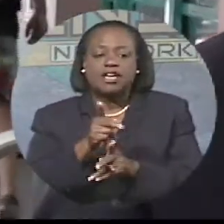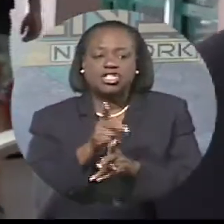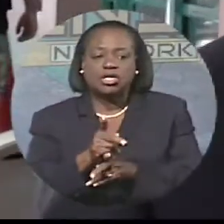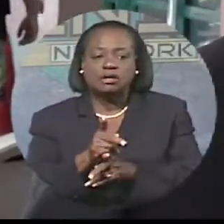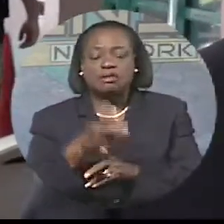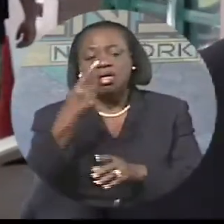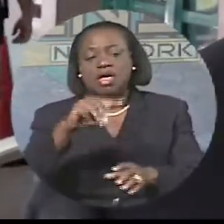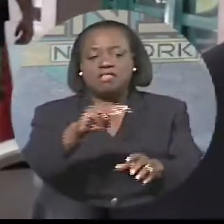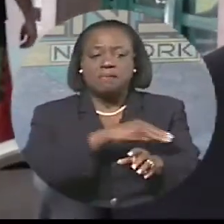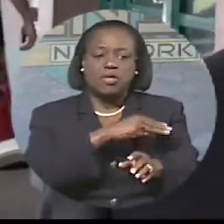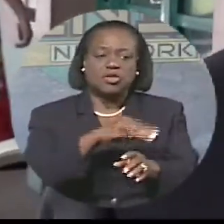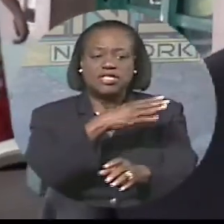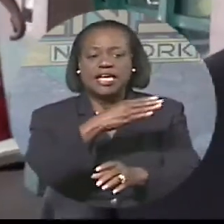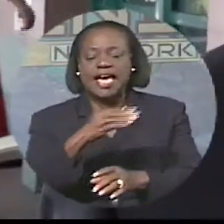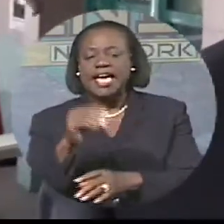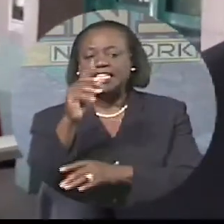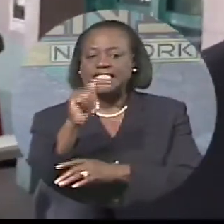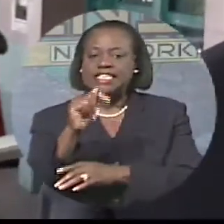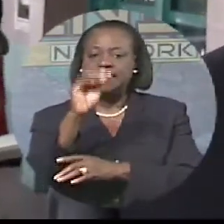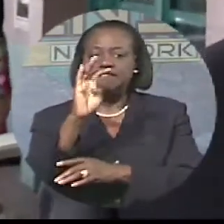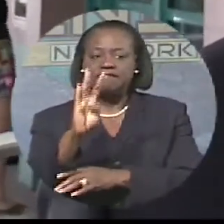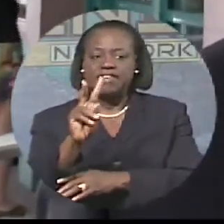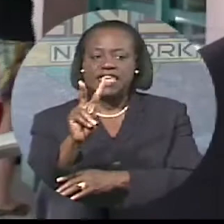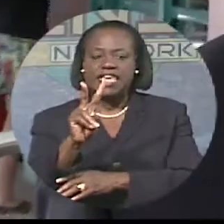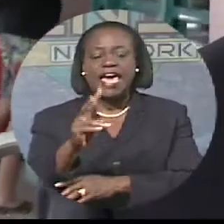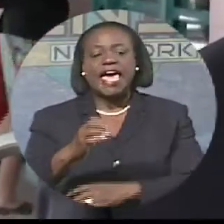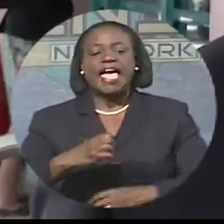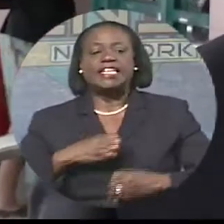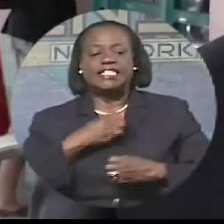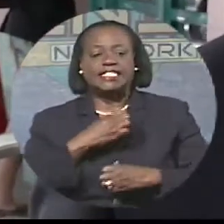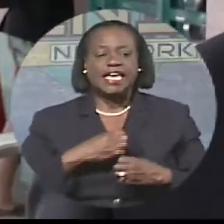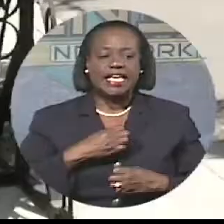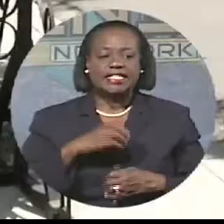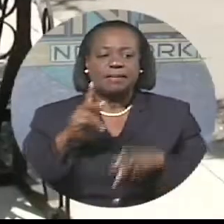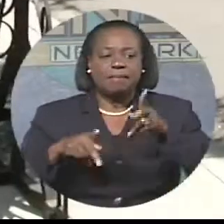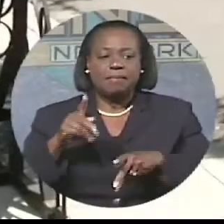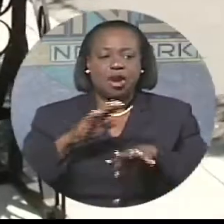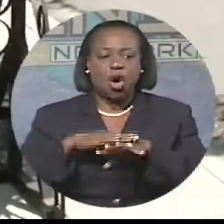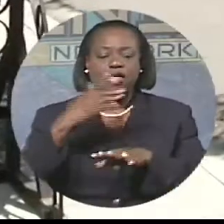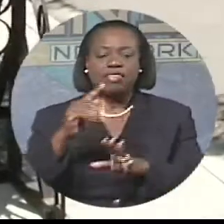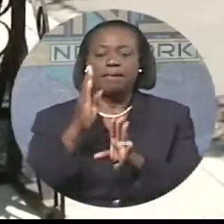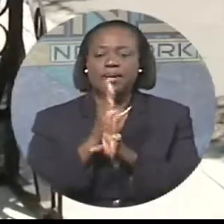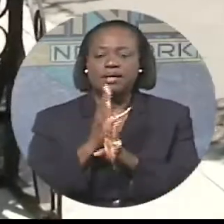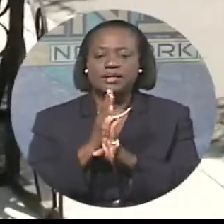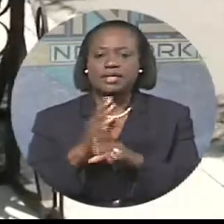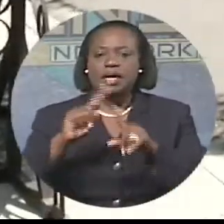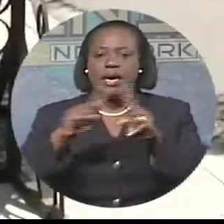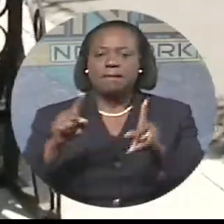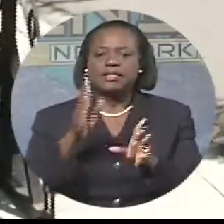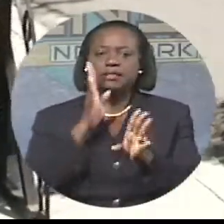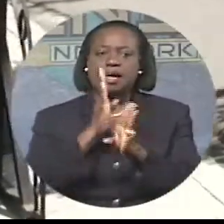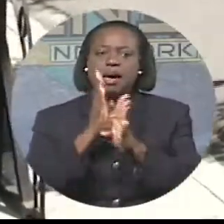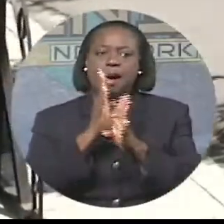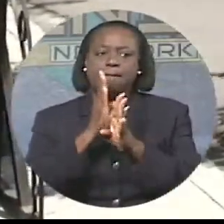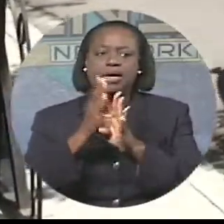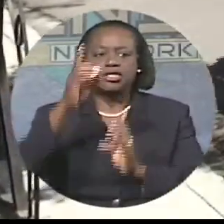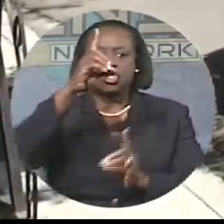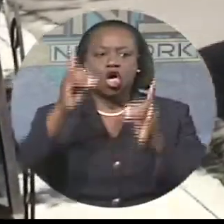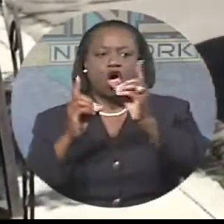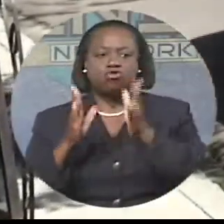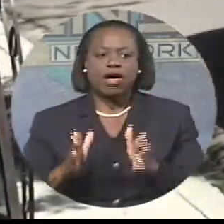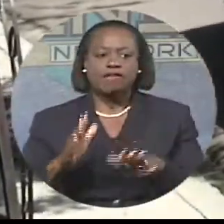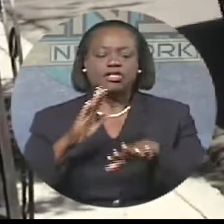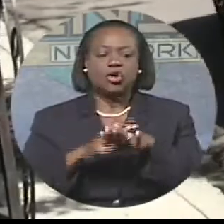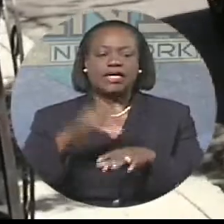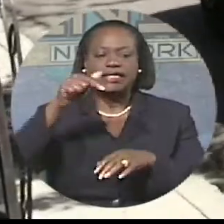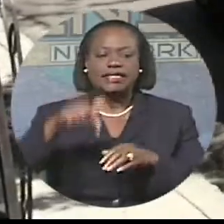and the TV, it kind of entertains the people when they're on the buses. But bus drivers en route in the downtown area